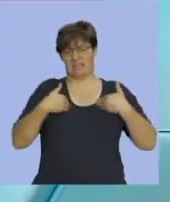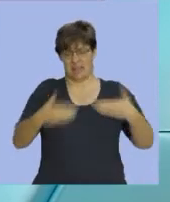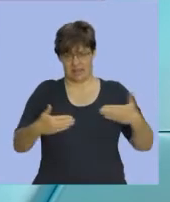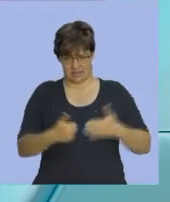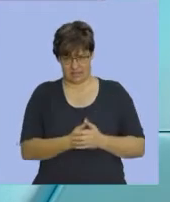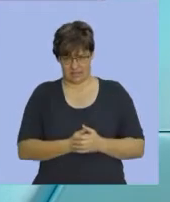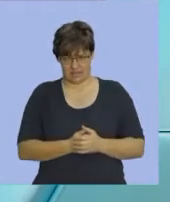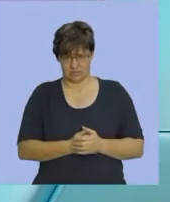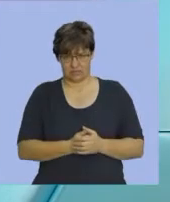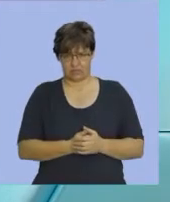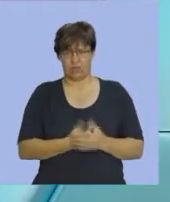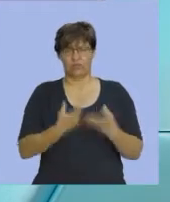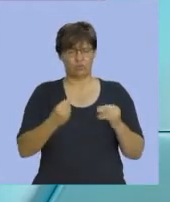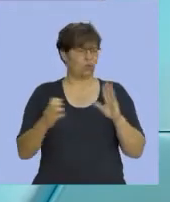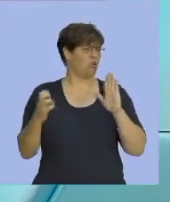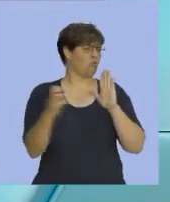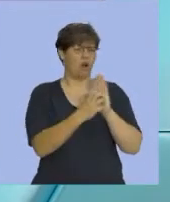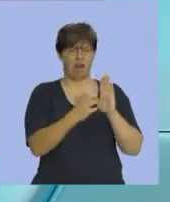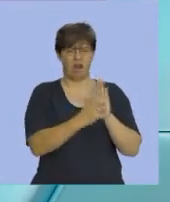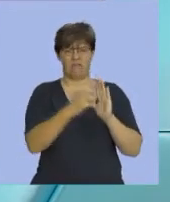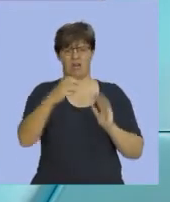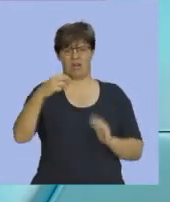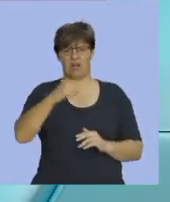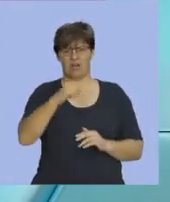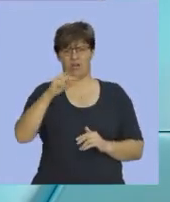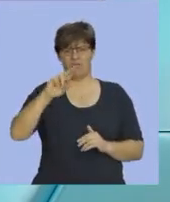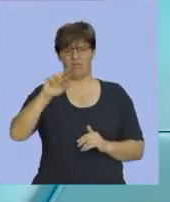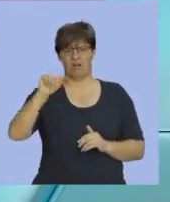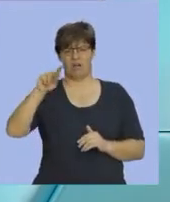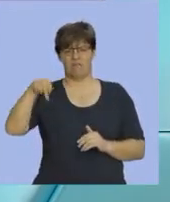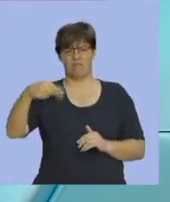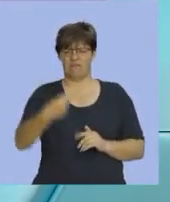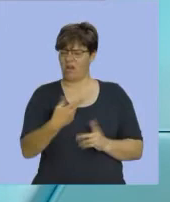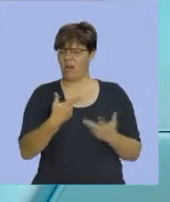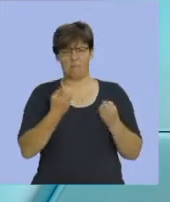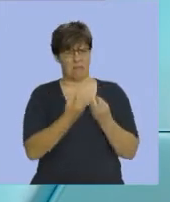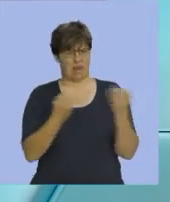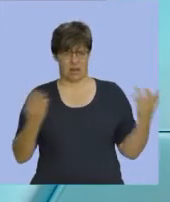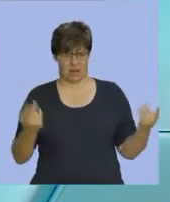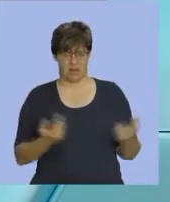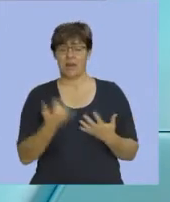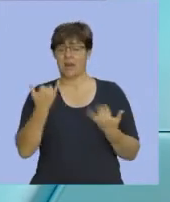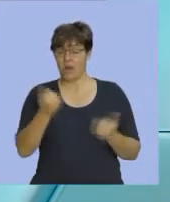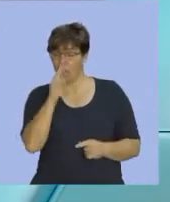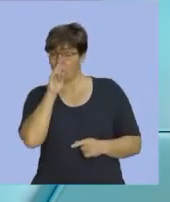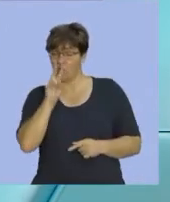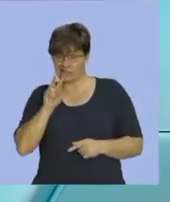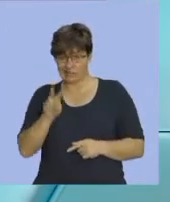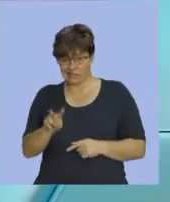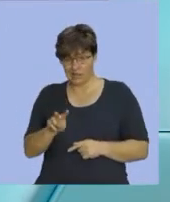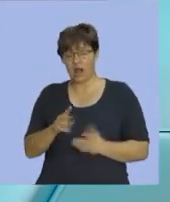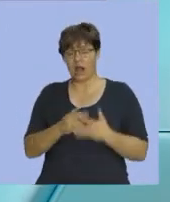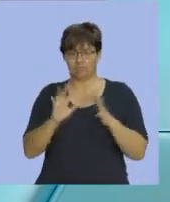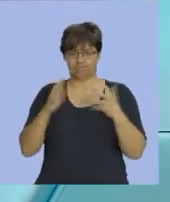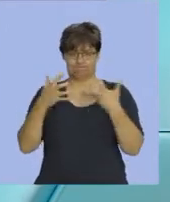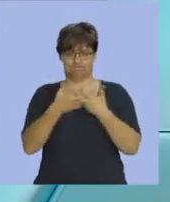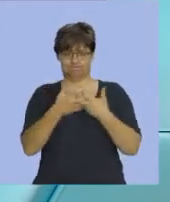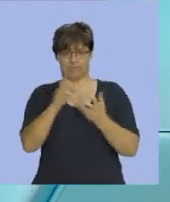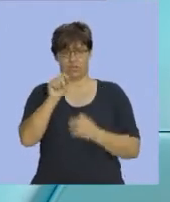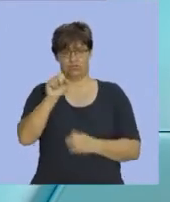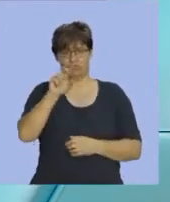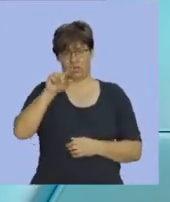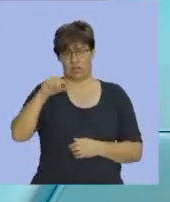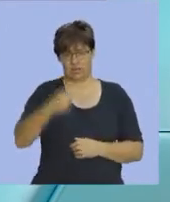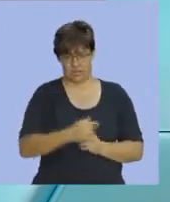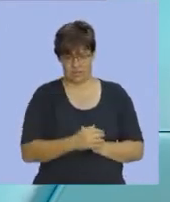mathematics. We've been doing graphs, but now we're going to look at a Cartesian plane in the context of trigonometry and try